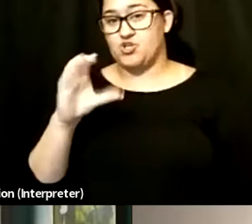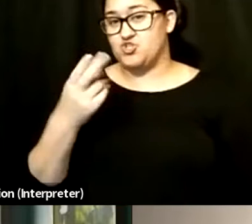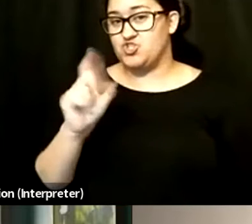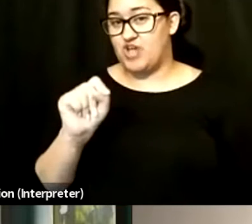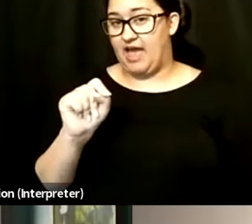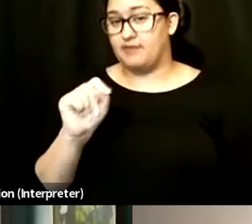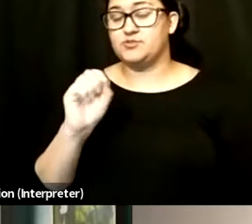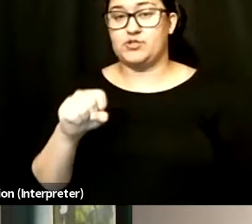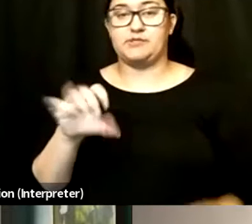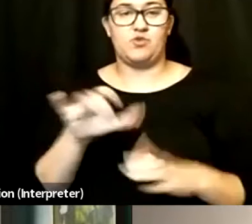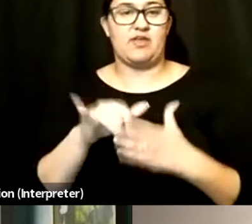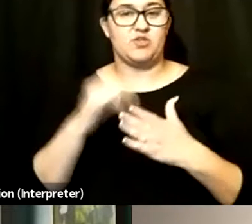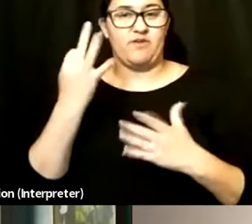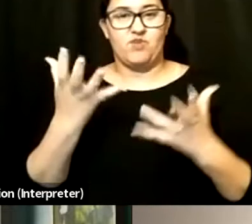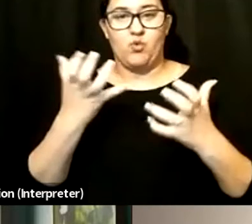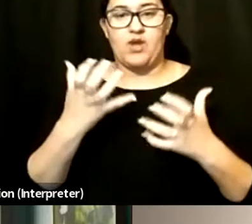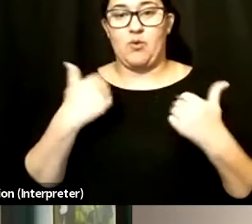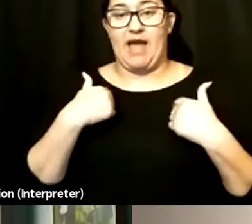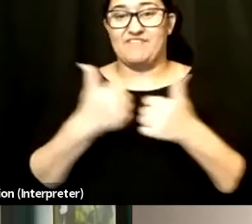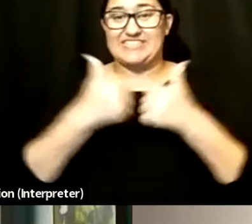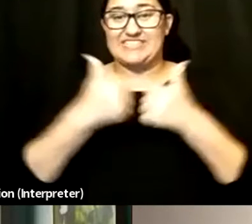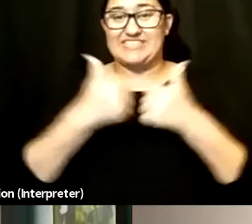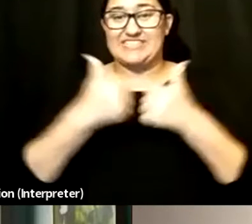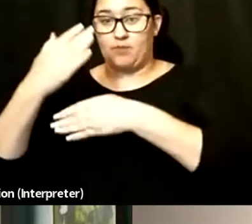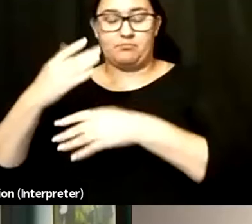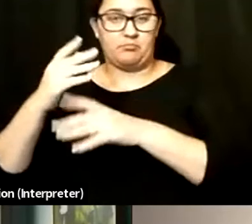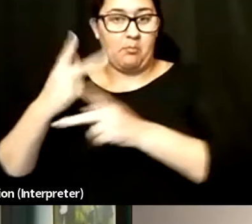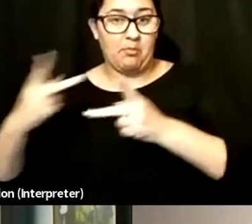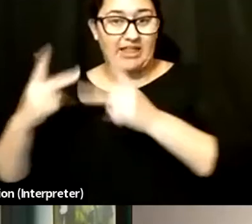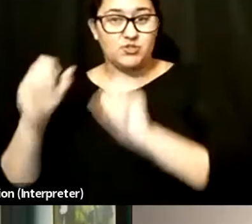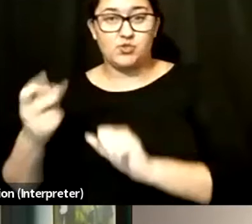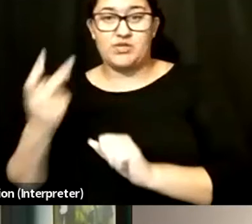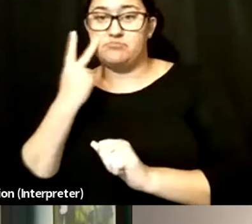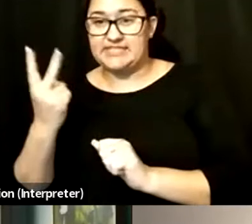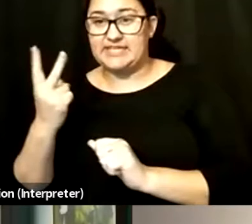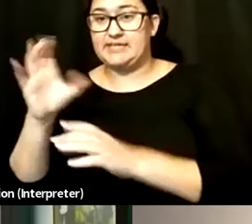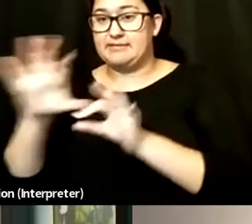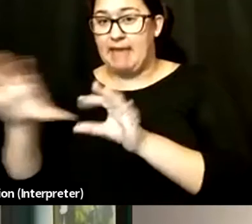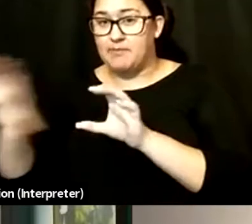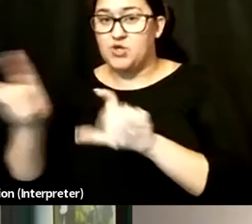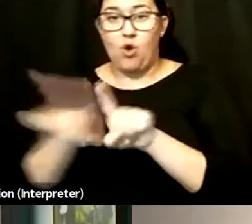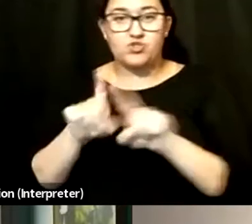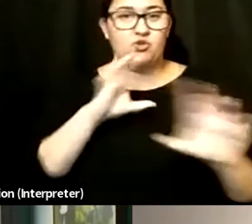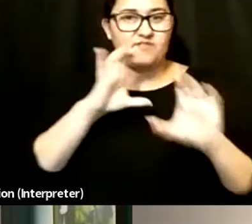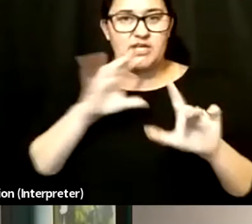second window to view the captions for today's webinar, you can do that as well. If the host could put that back